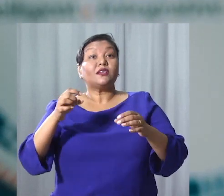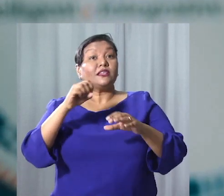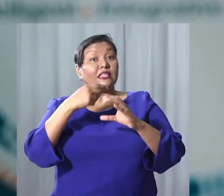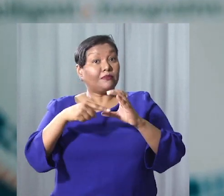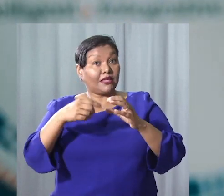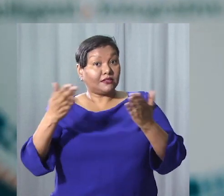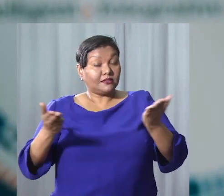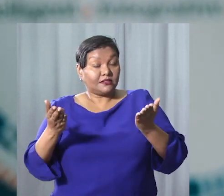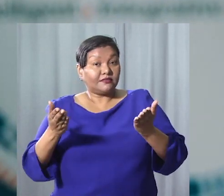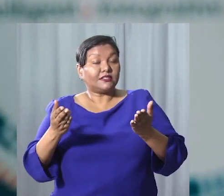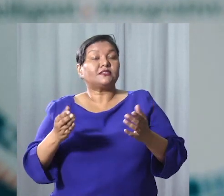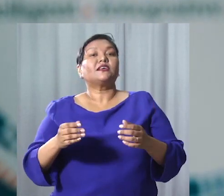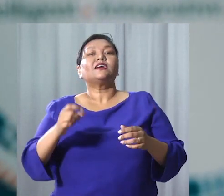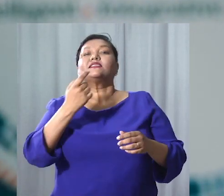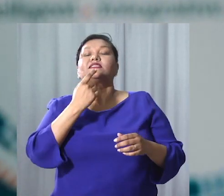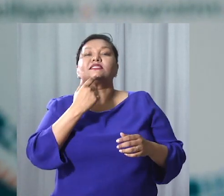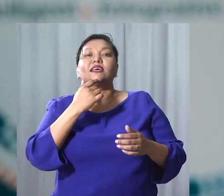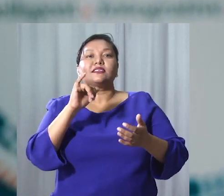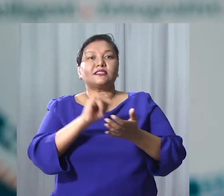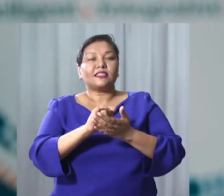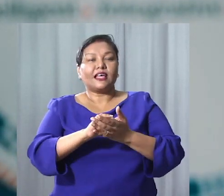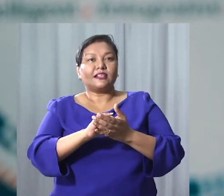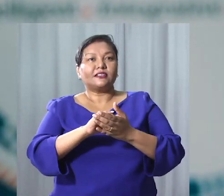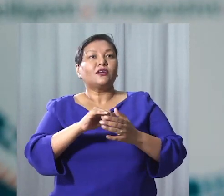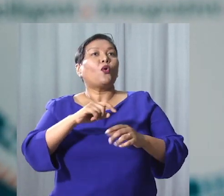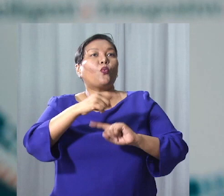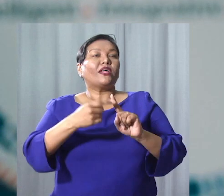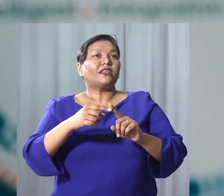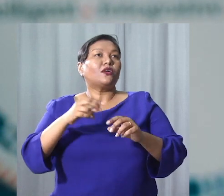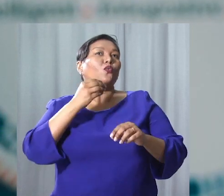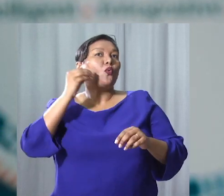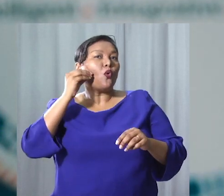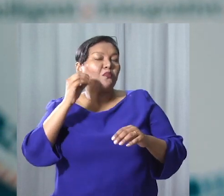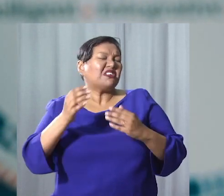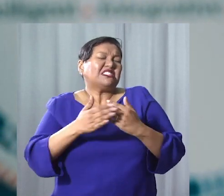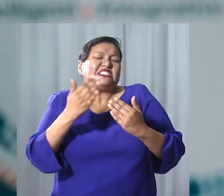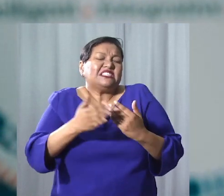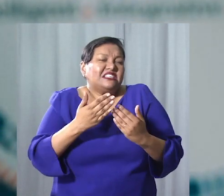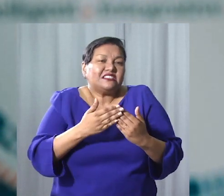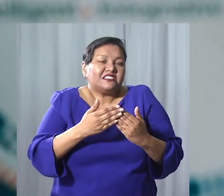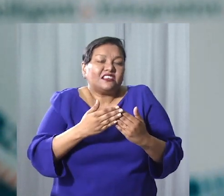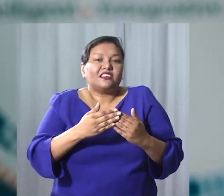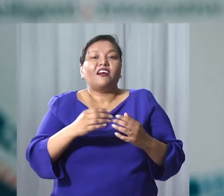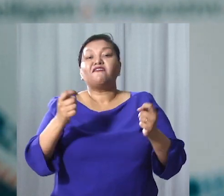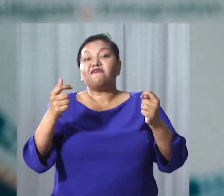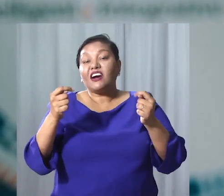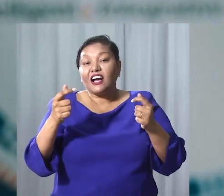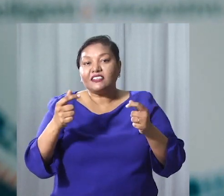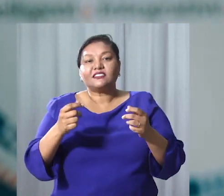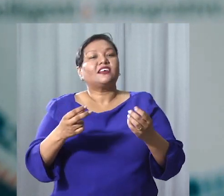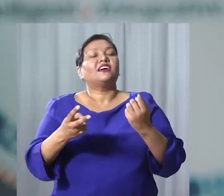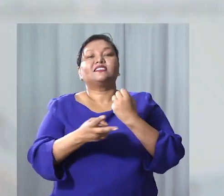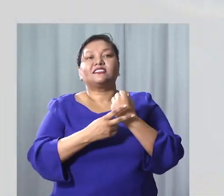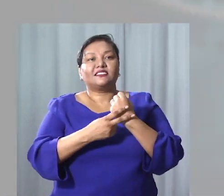the process of accessing these services using their computers at home is simple, convenient, and